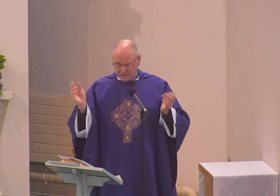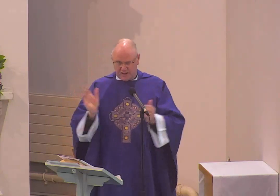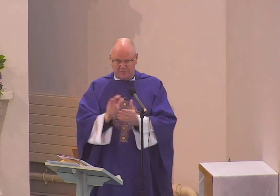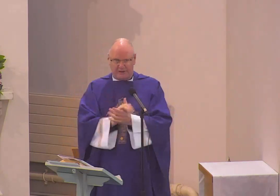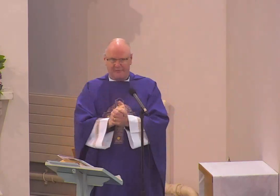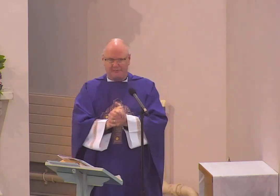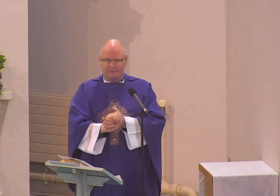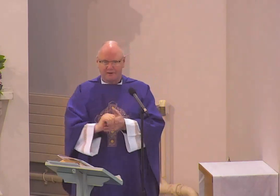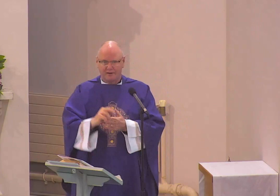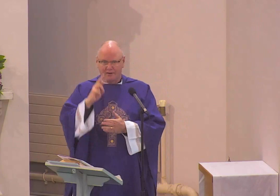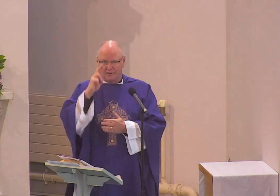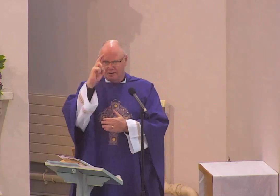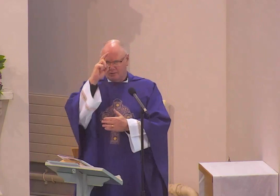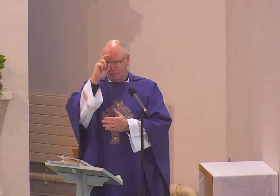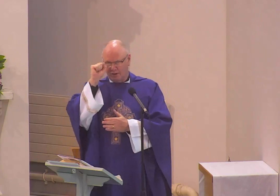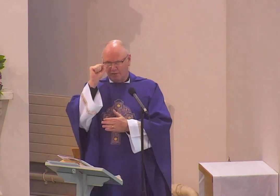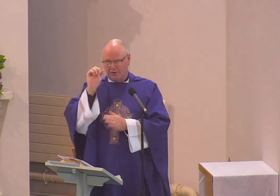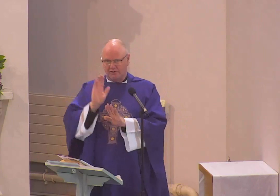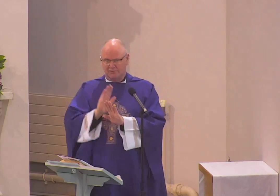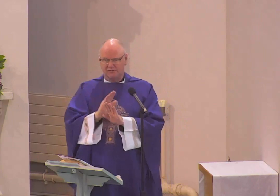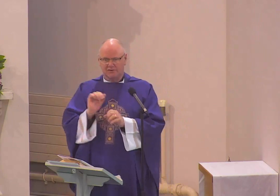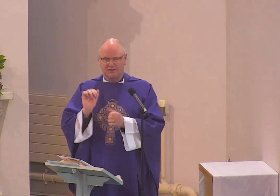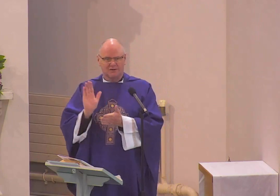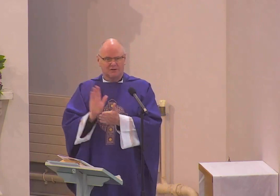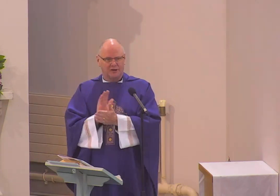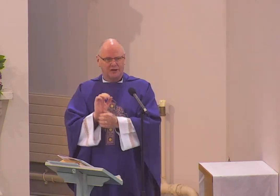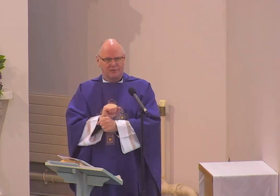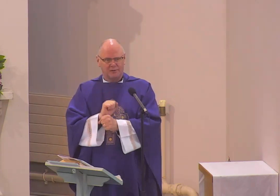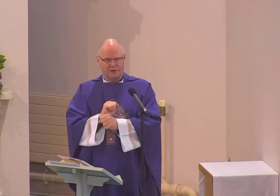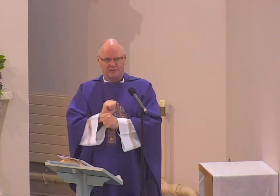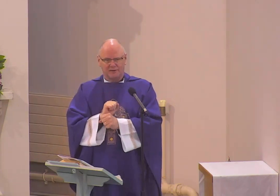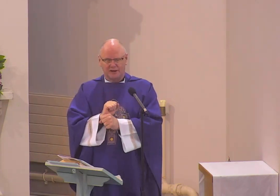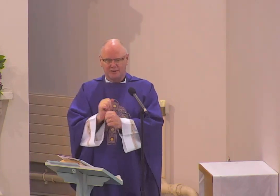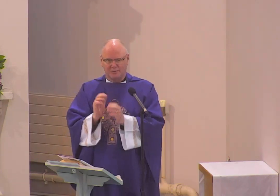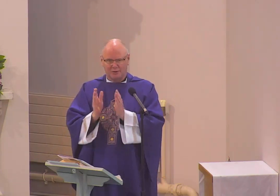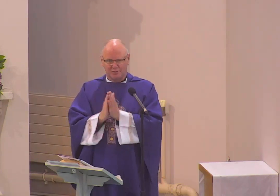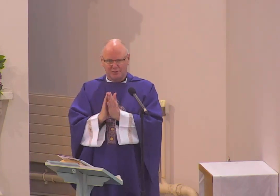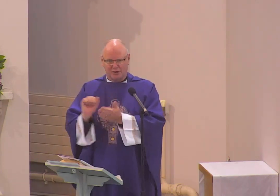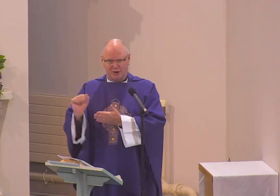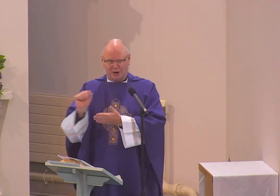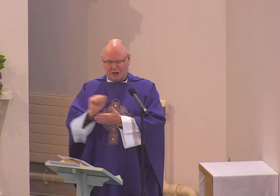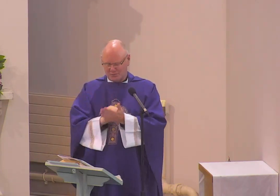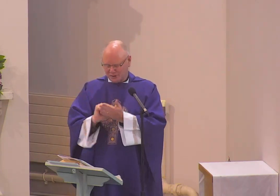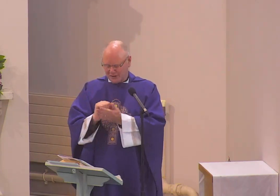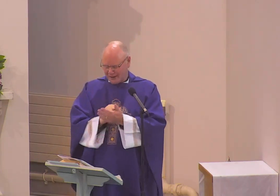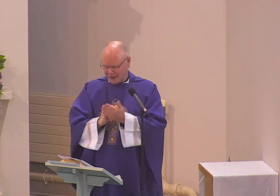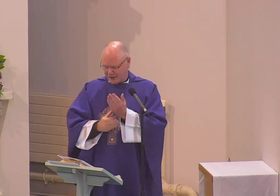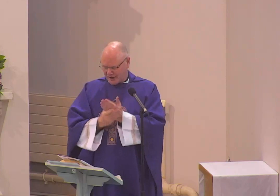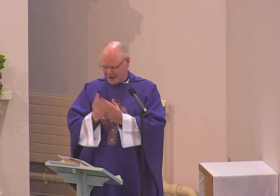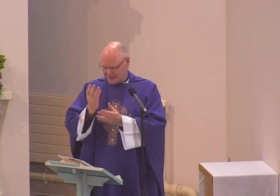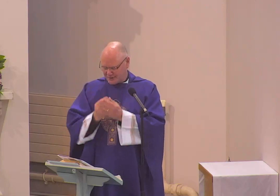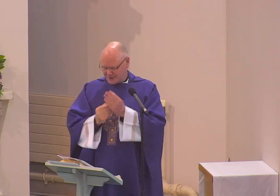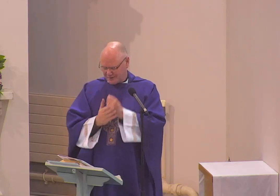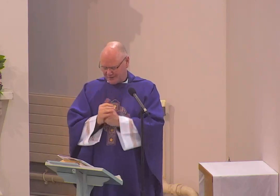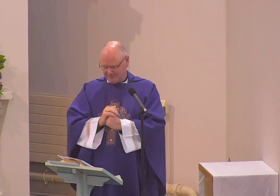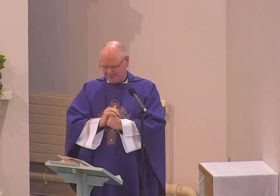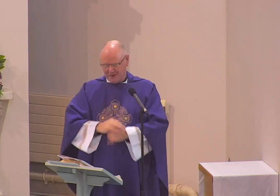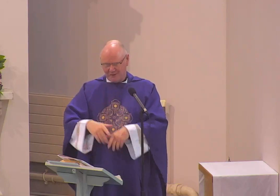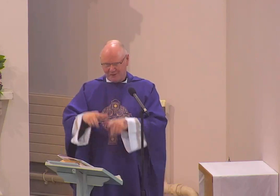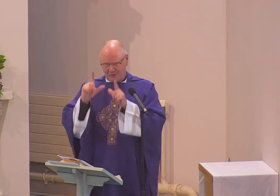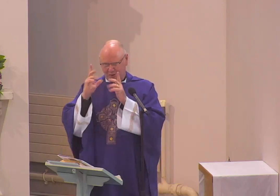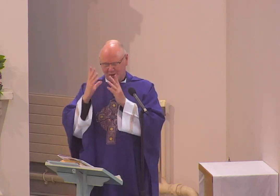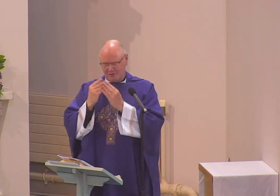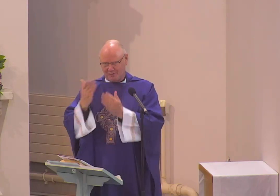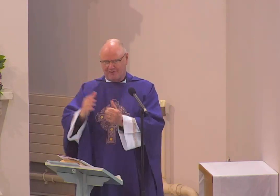Lord. Amen. Remember, not happy birthday, but a prayer as we're cleaning our hands this week.